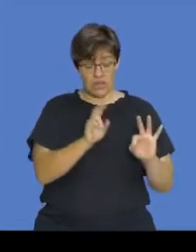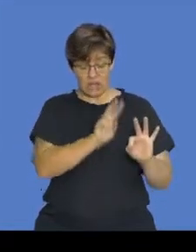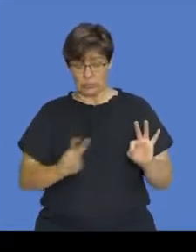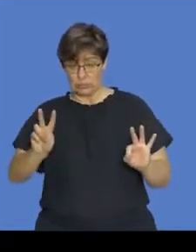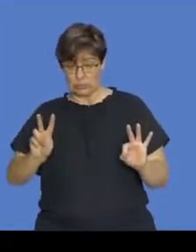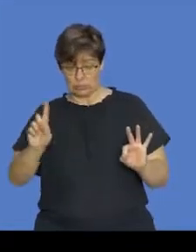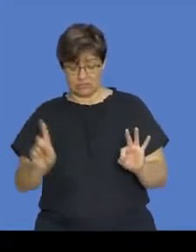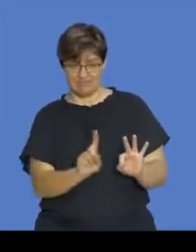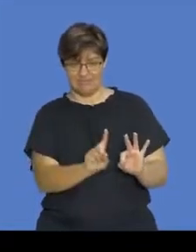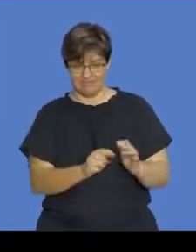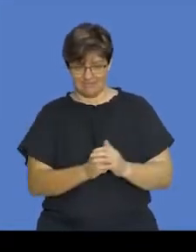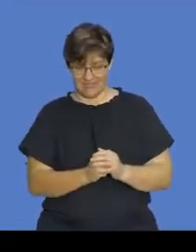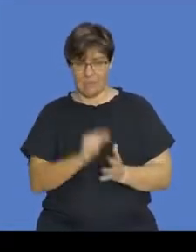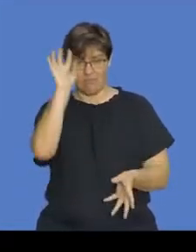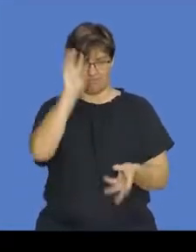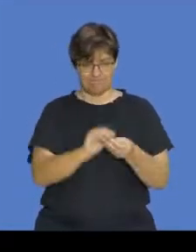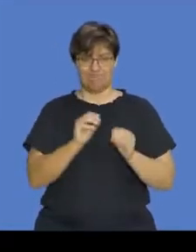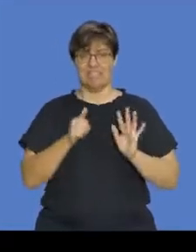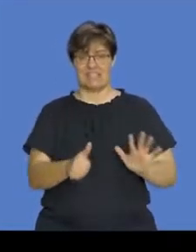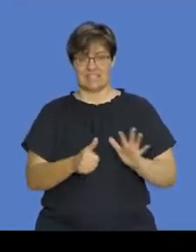calculation of the